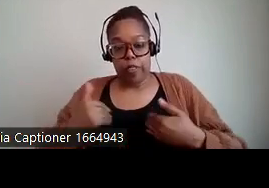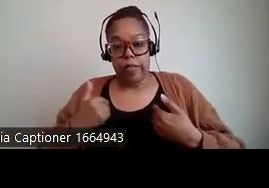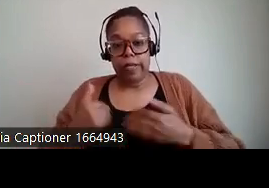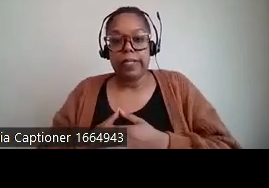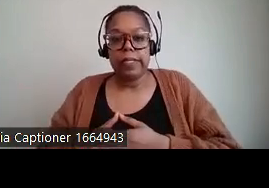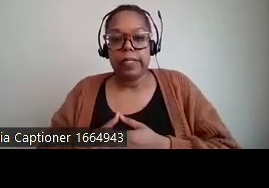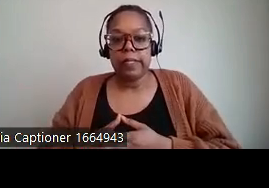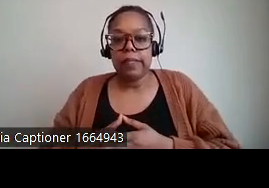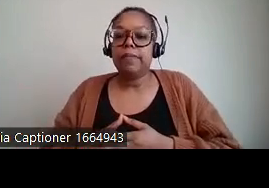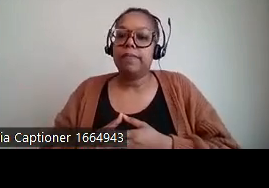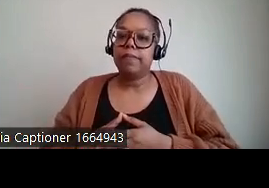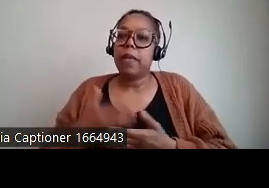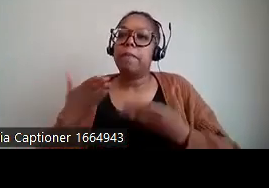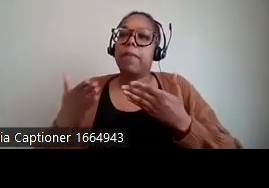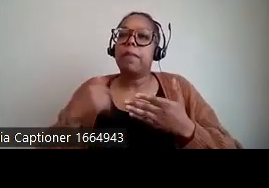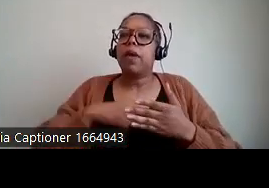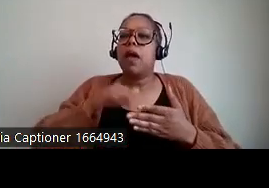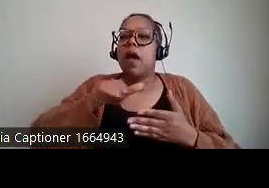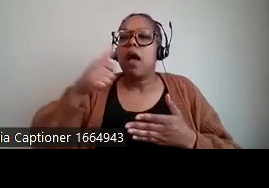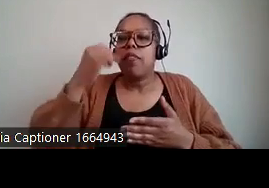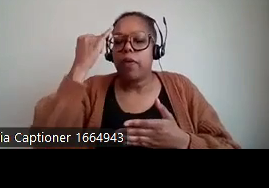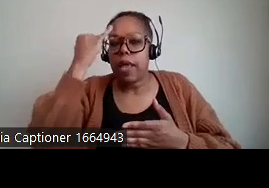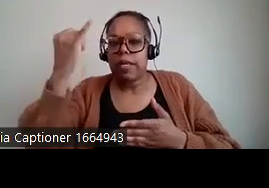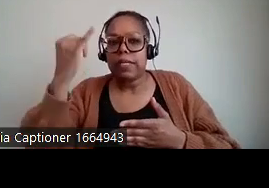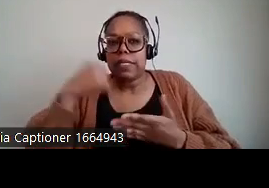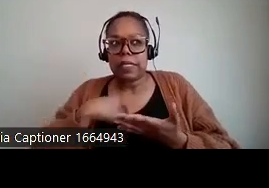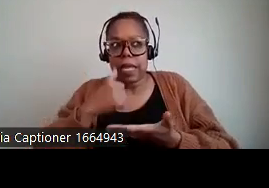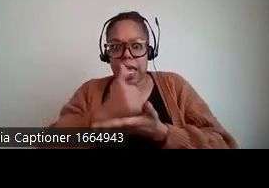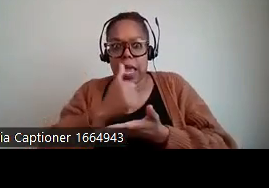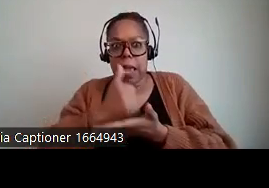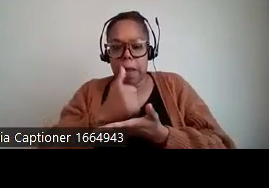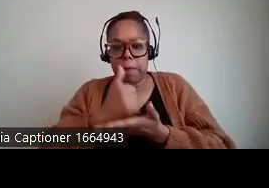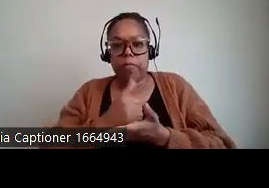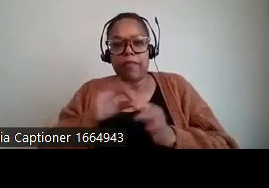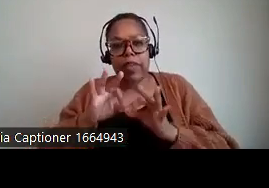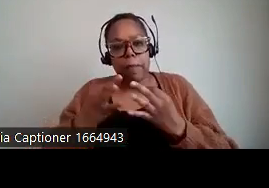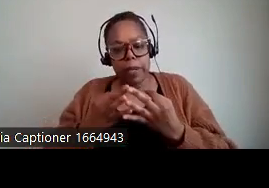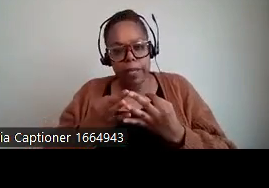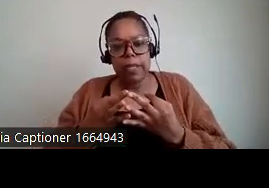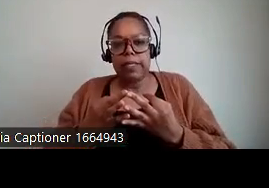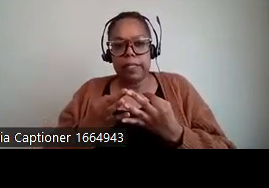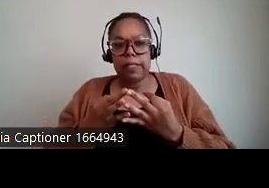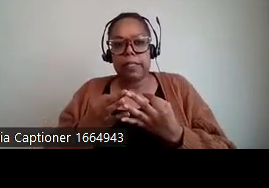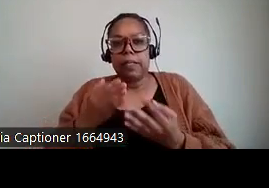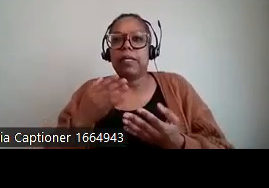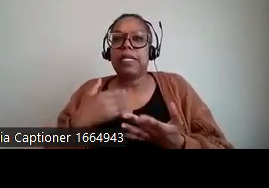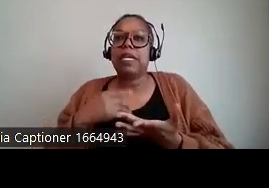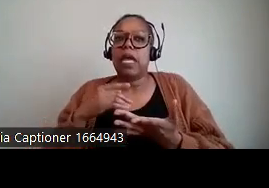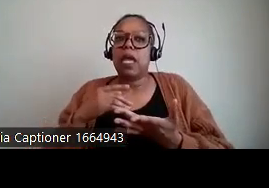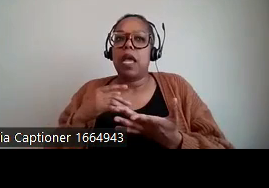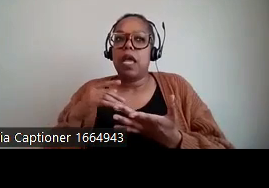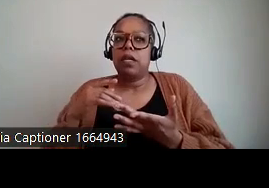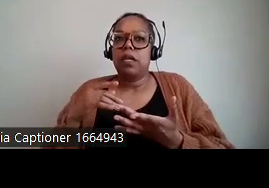that could help the family until we get some more formalized or therapeutic services